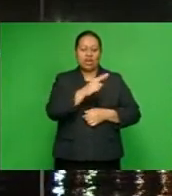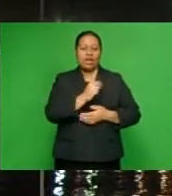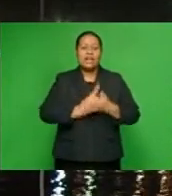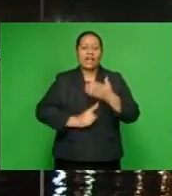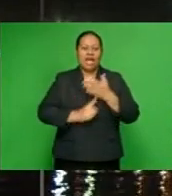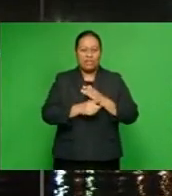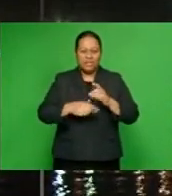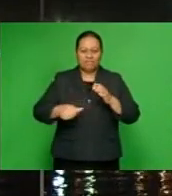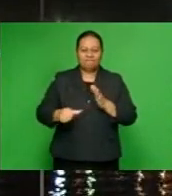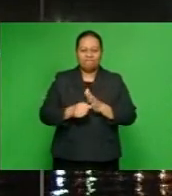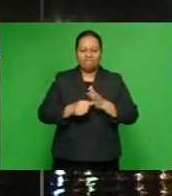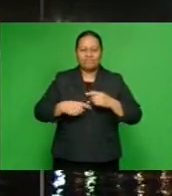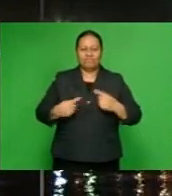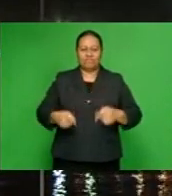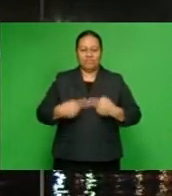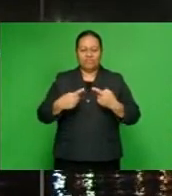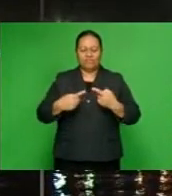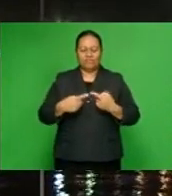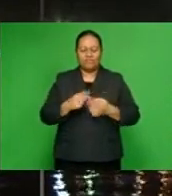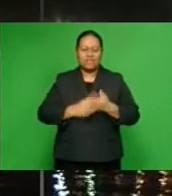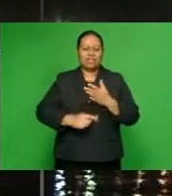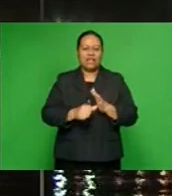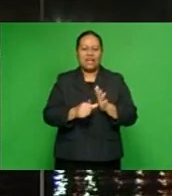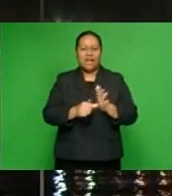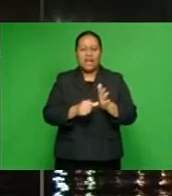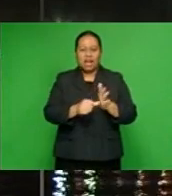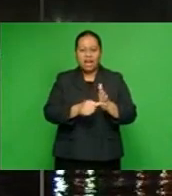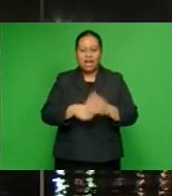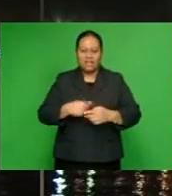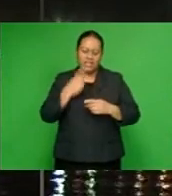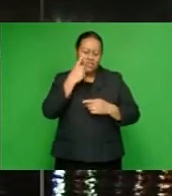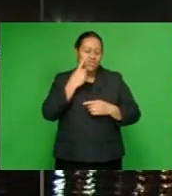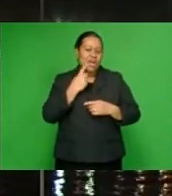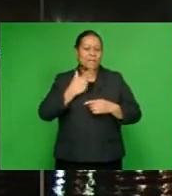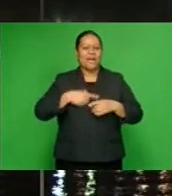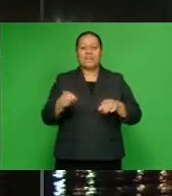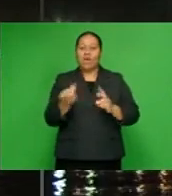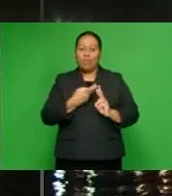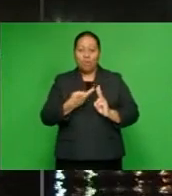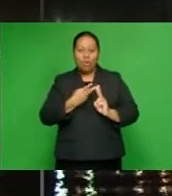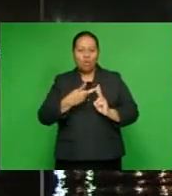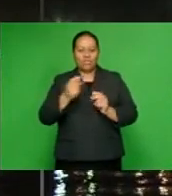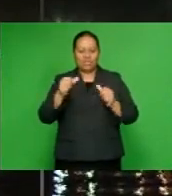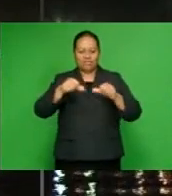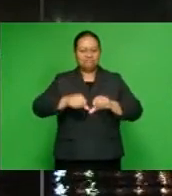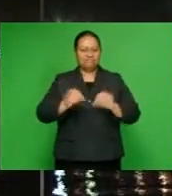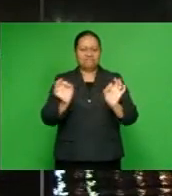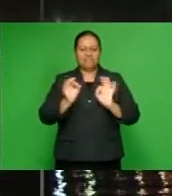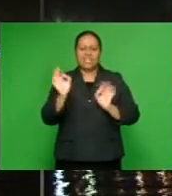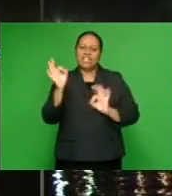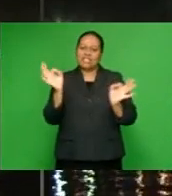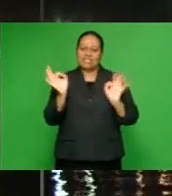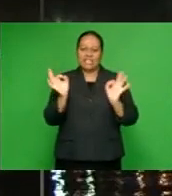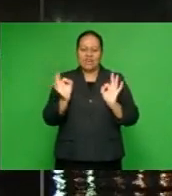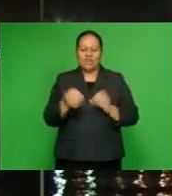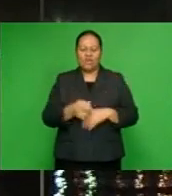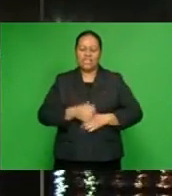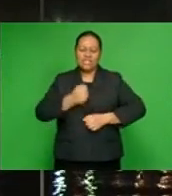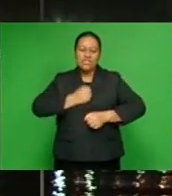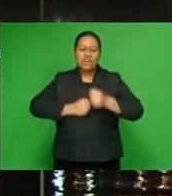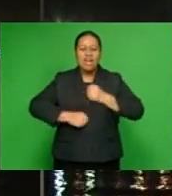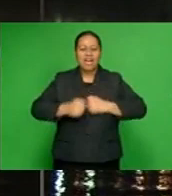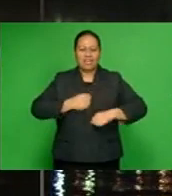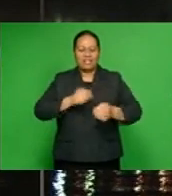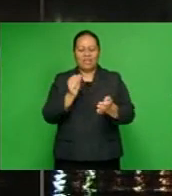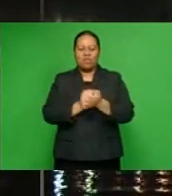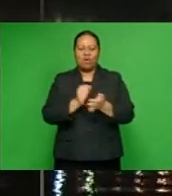final whistle as both teams were locked 0-0 in their Vodafone Premier League match this afternoon. Both teams struggled throughout the match, trying to up